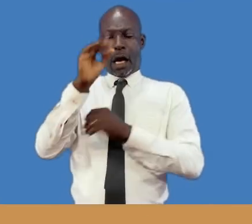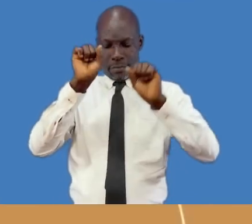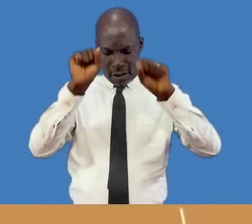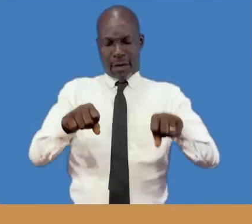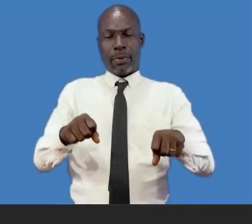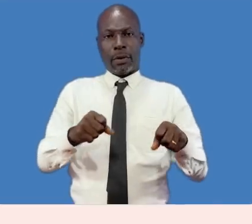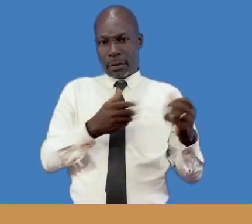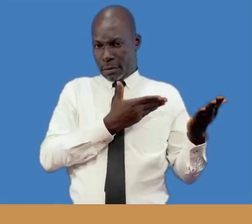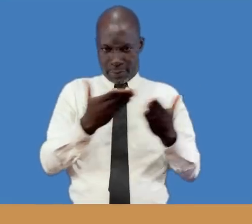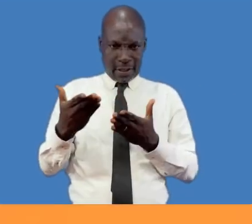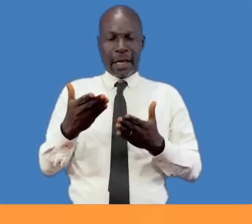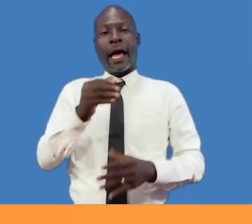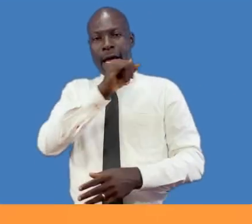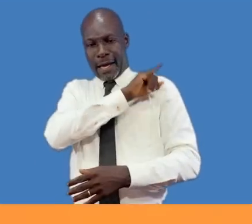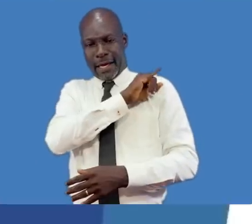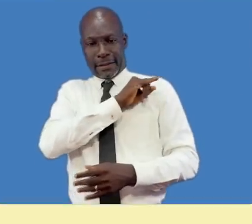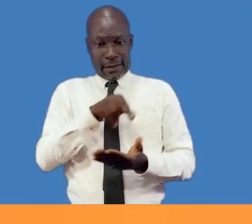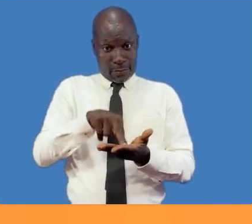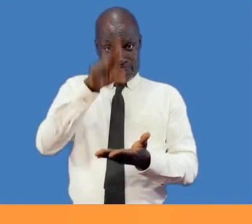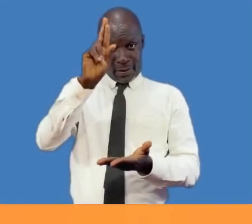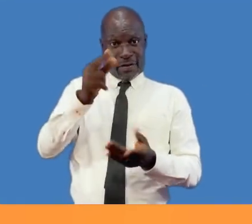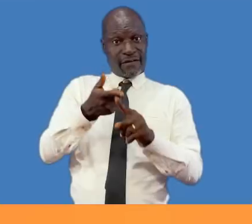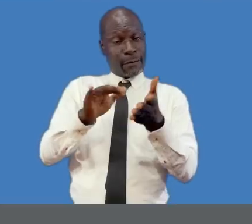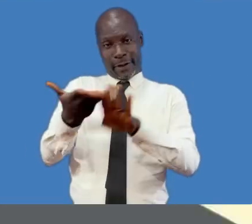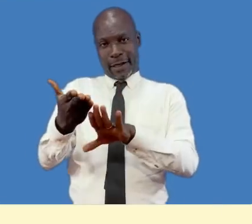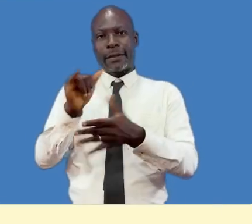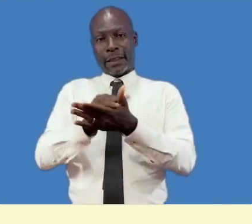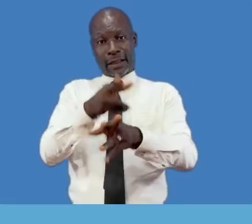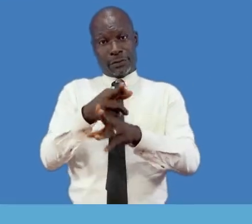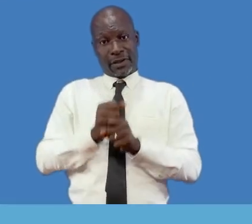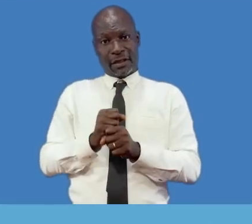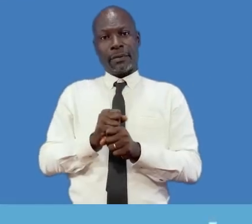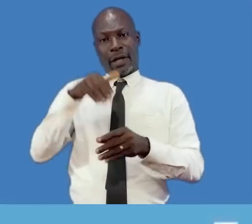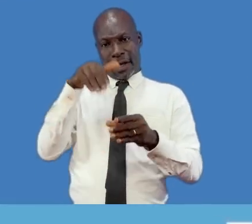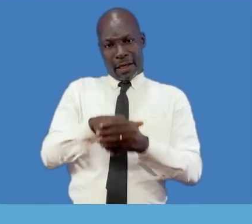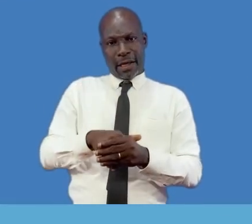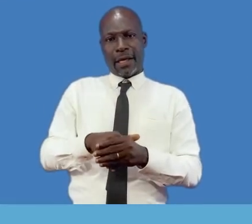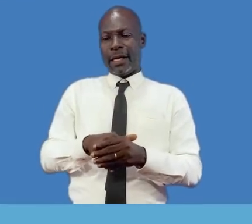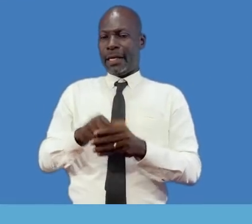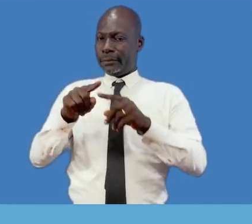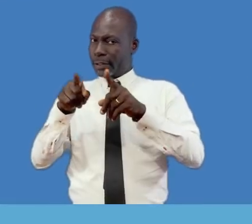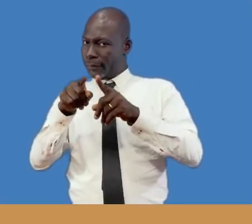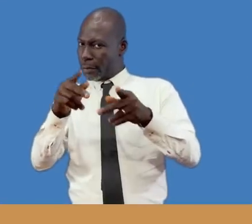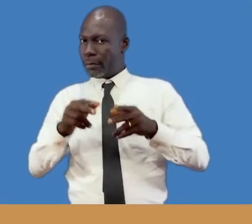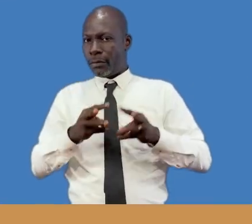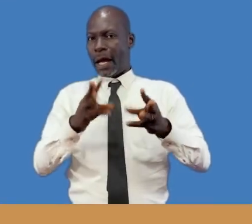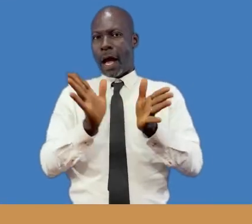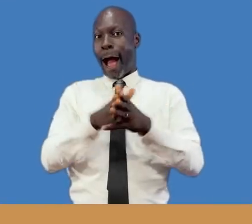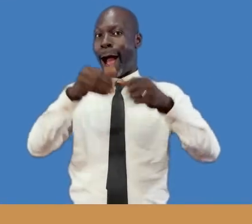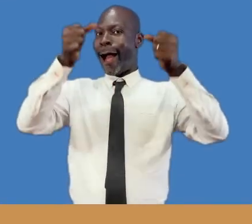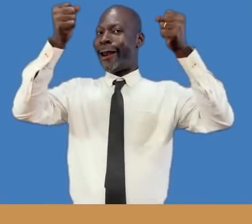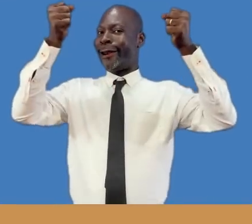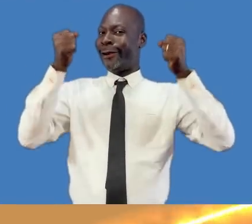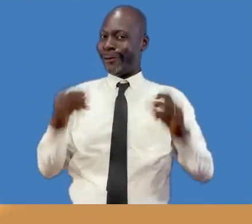to raise him up even from the dead from which he also received him in a figurative sense